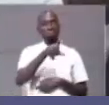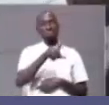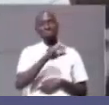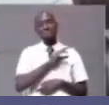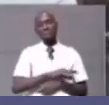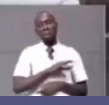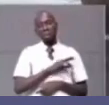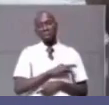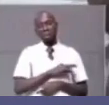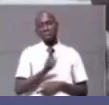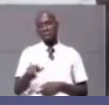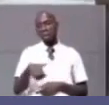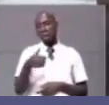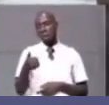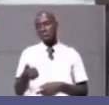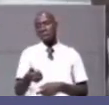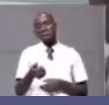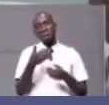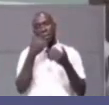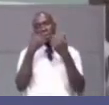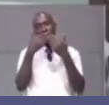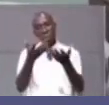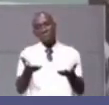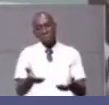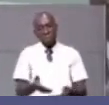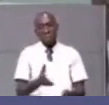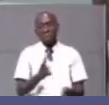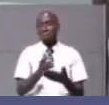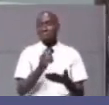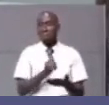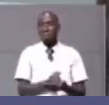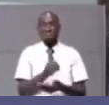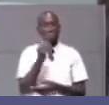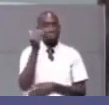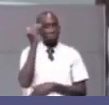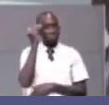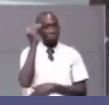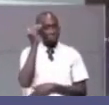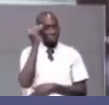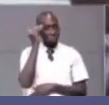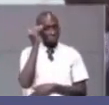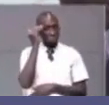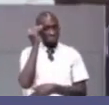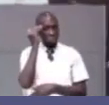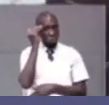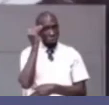but others have not. Because you know